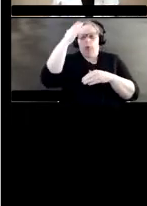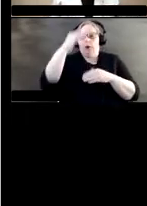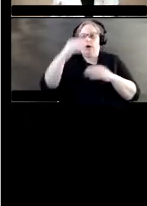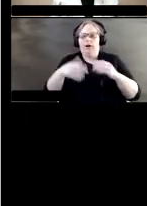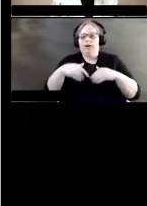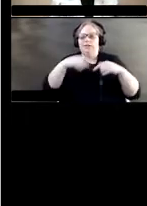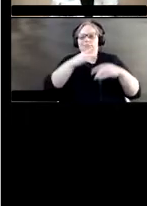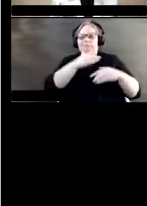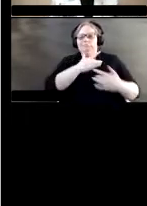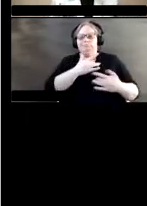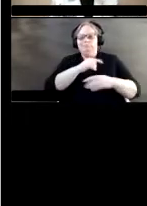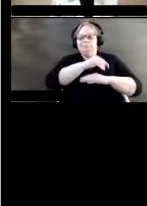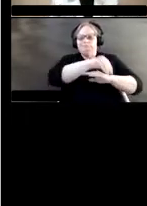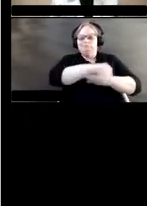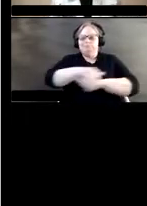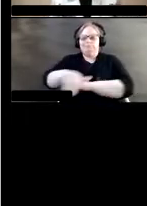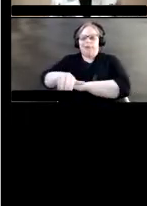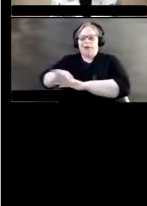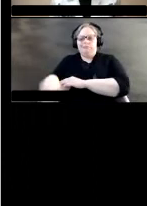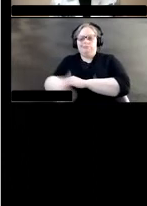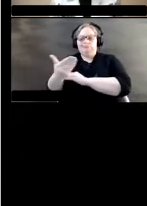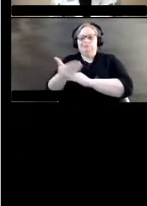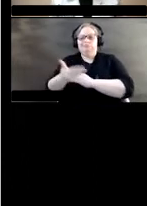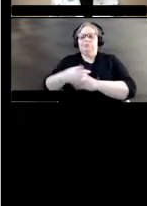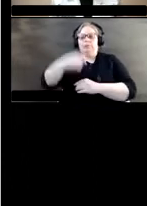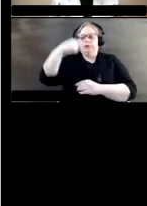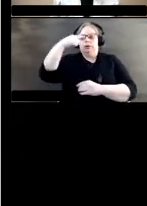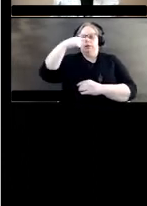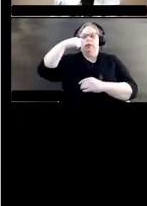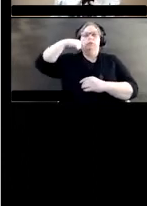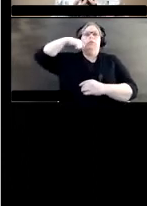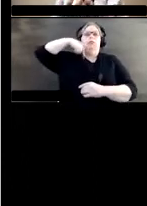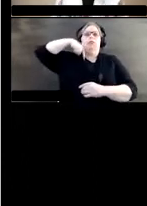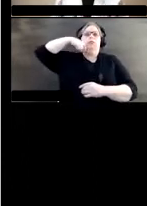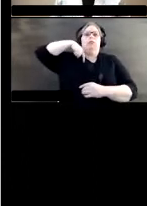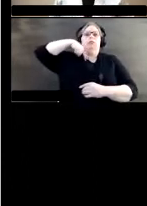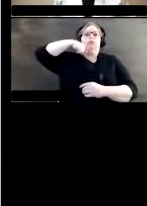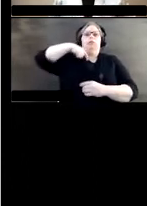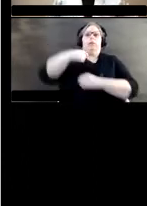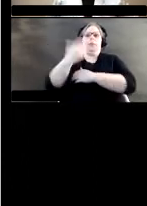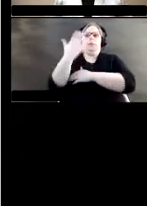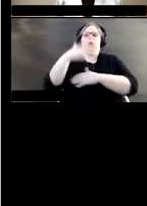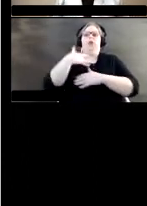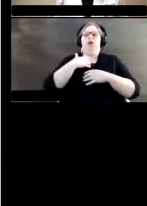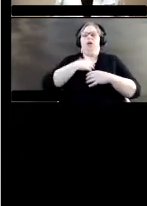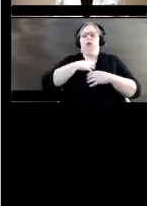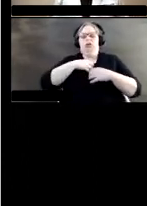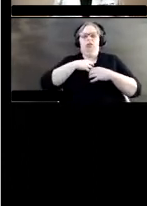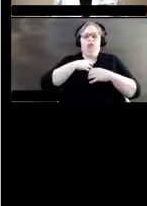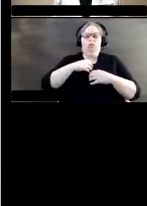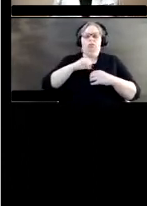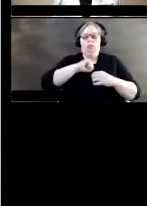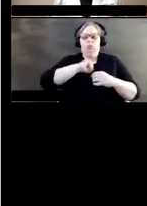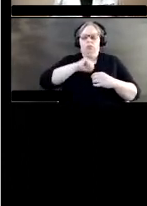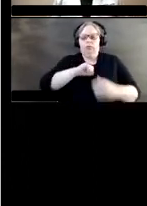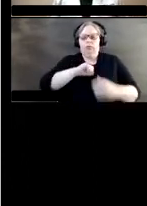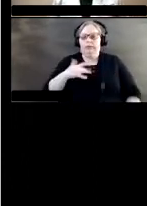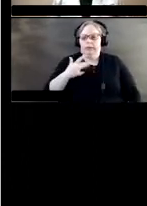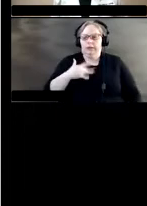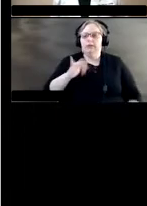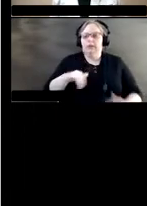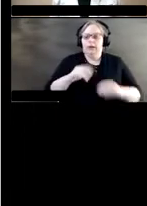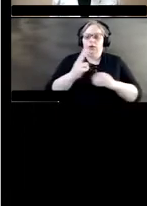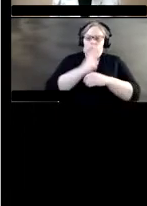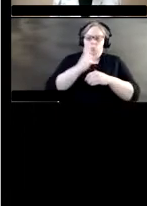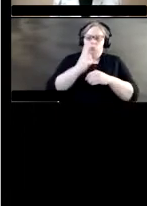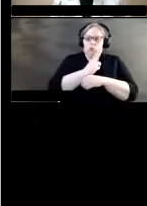saliva or more nasal drip, and they feel like they're frothy in the morning. So I have them use that to try to initiate